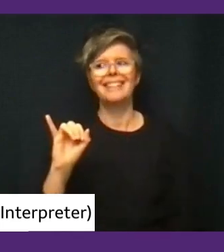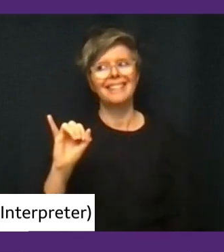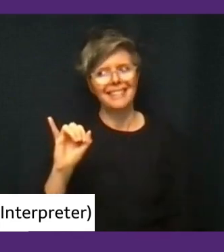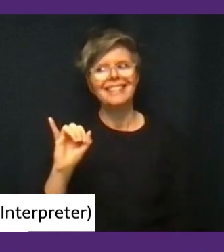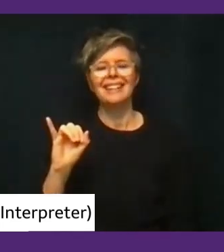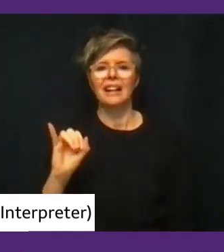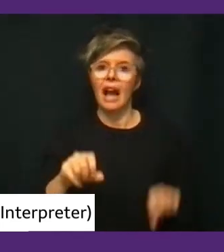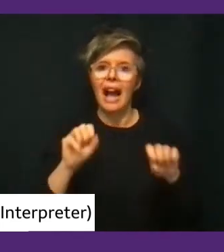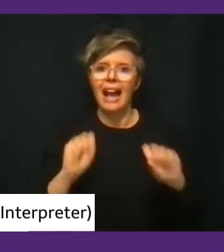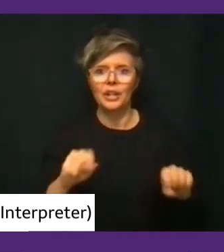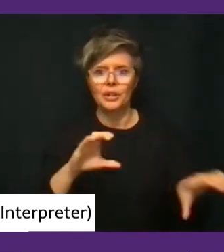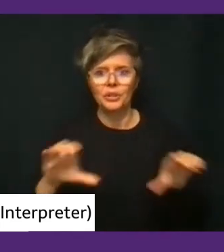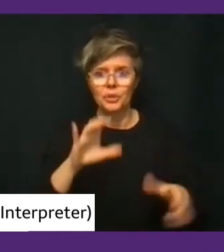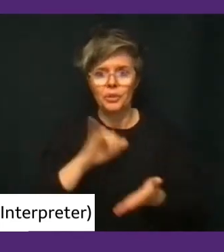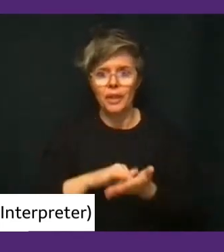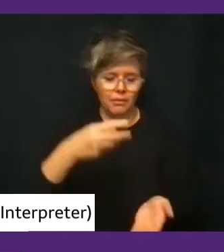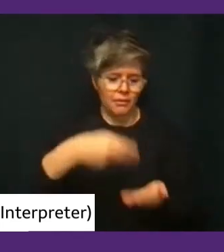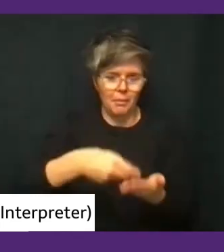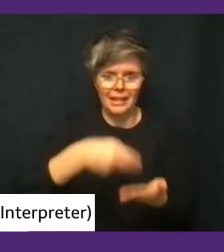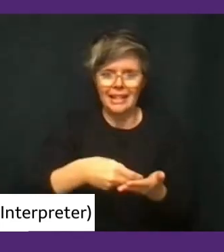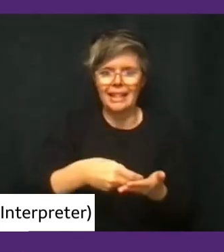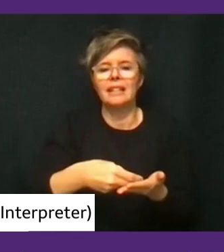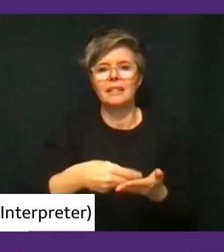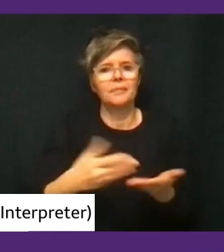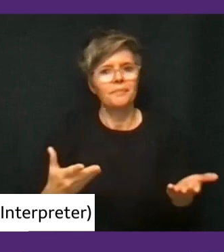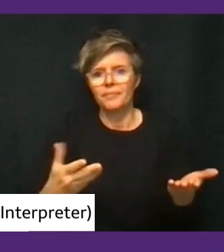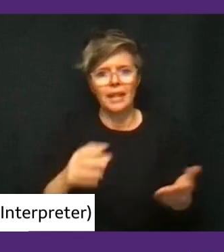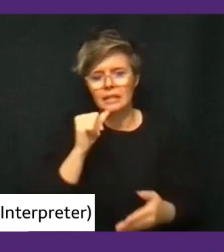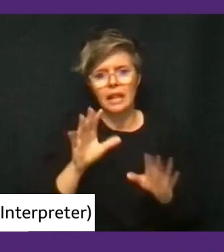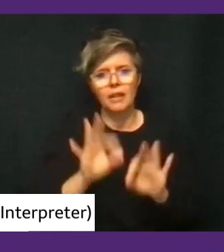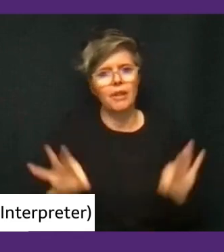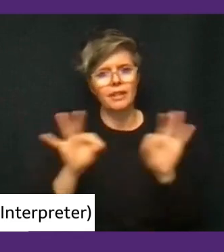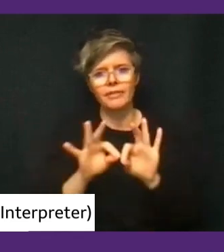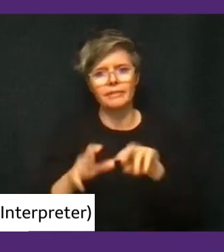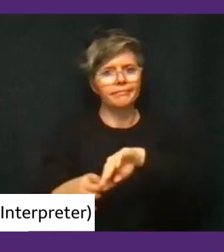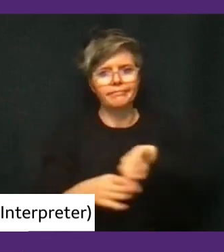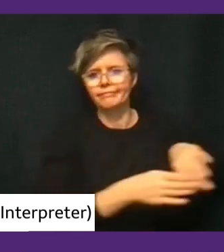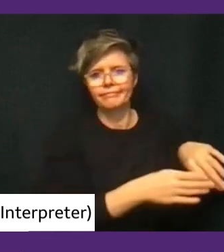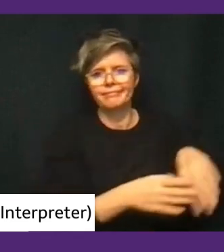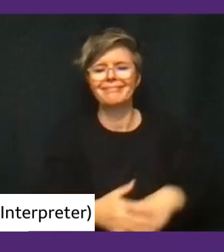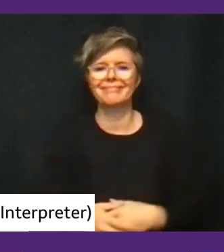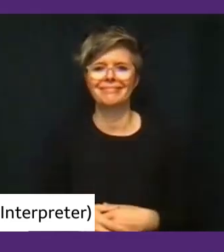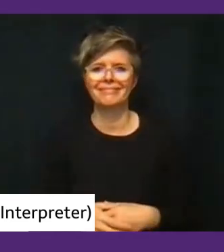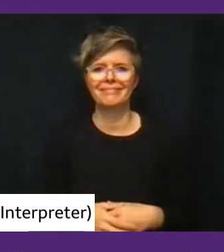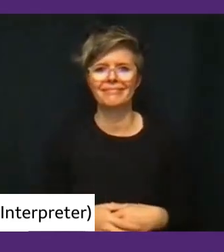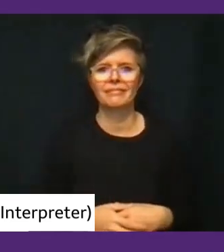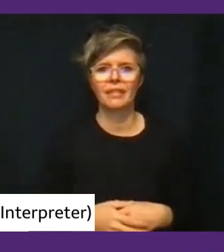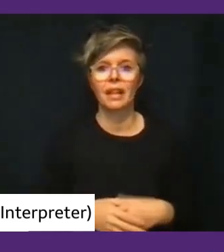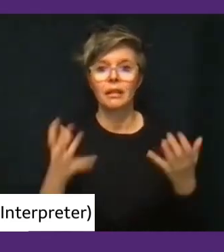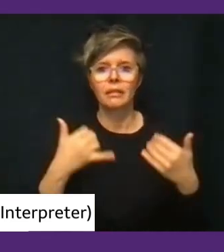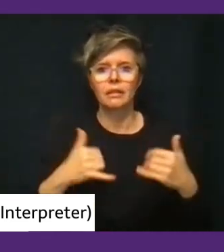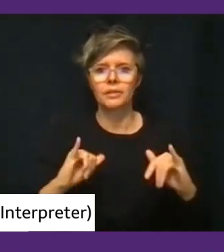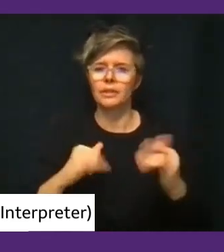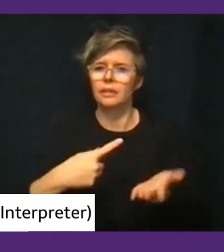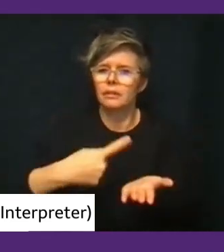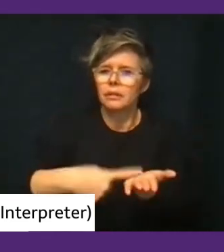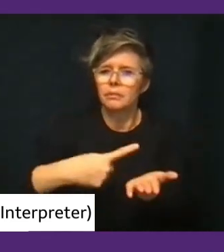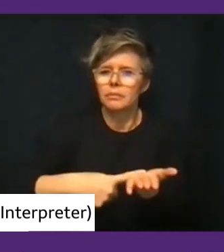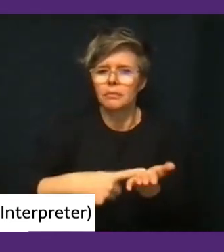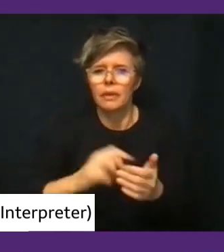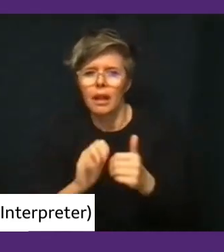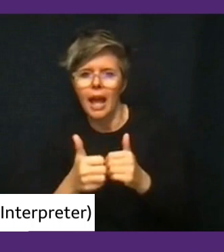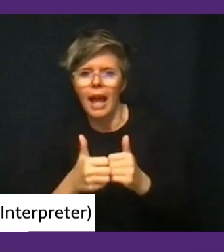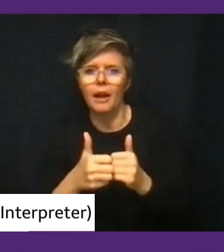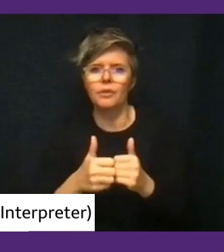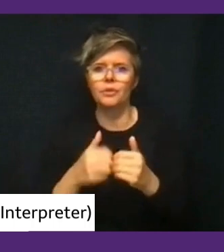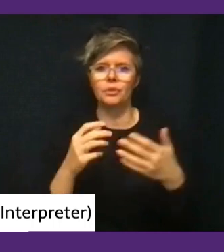that, make more money by having a sensible answer than by saying it's not relevant. But there still is this debate about how you keep it on